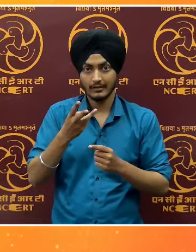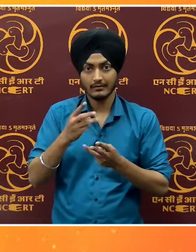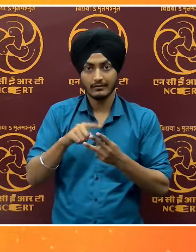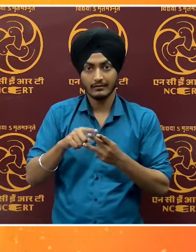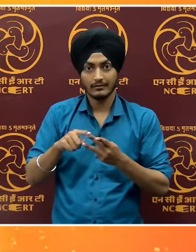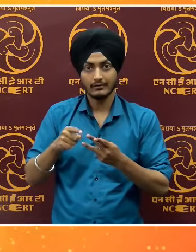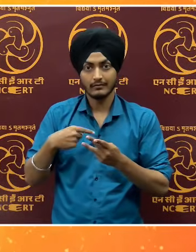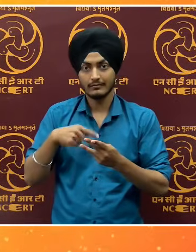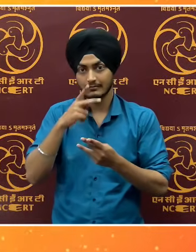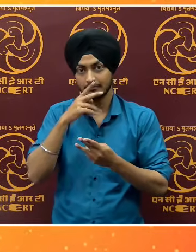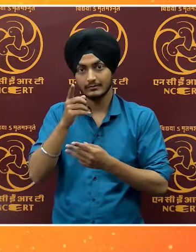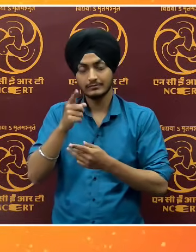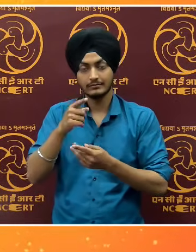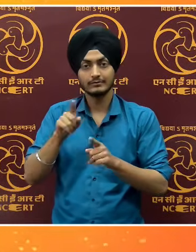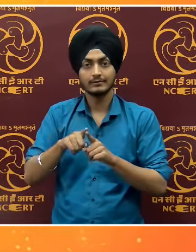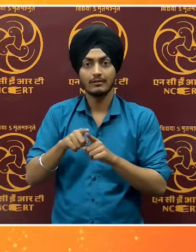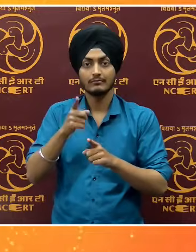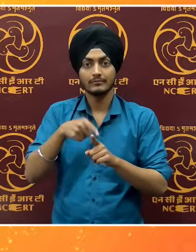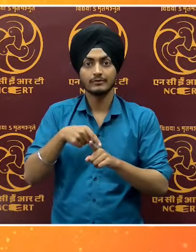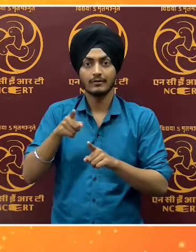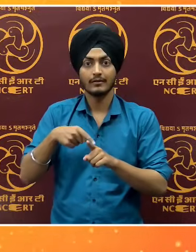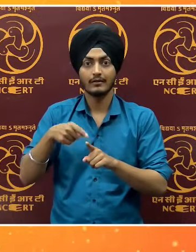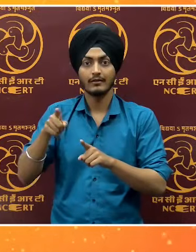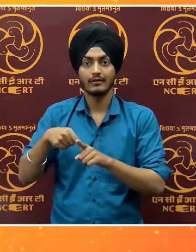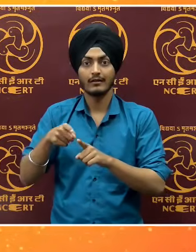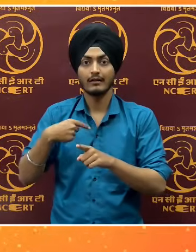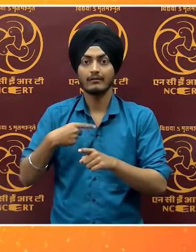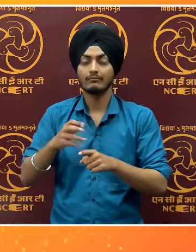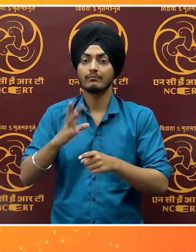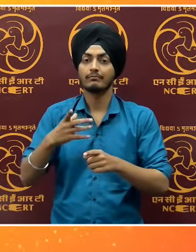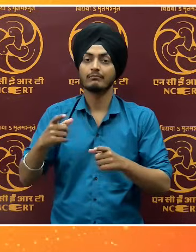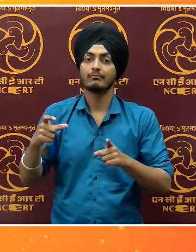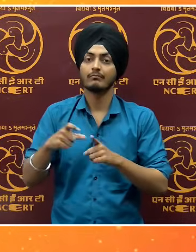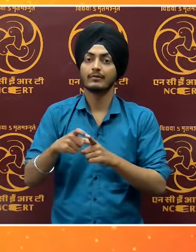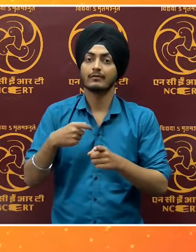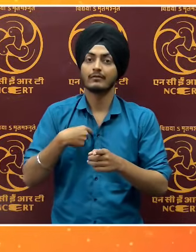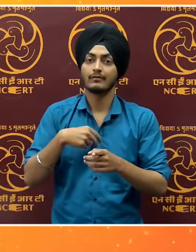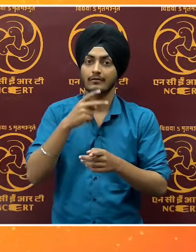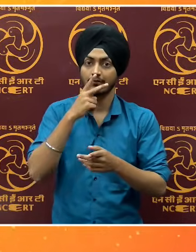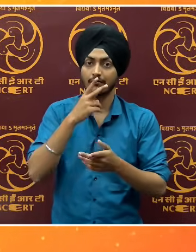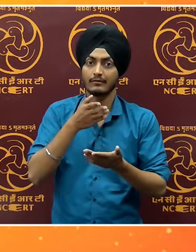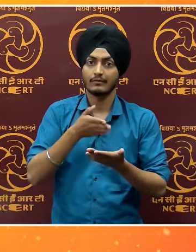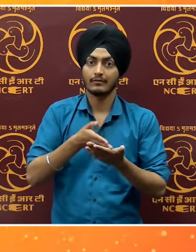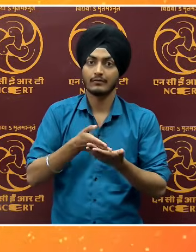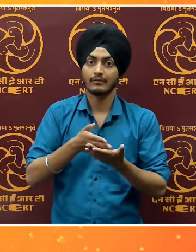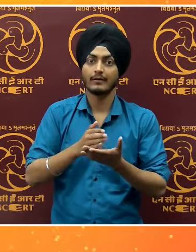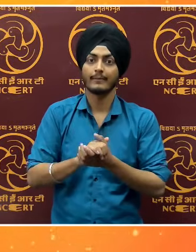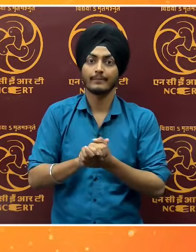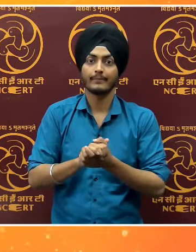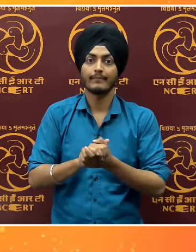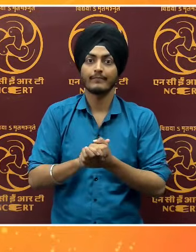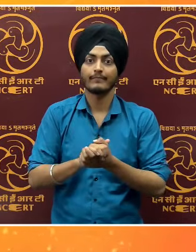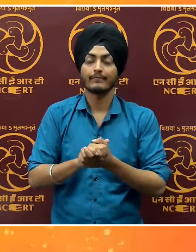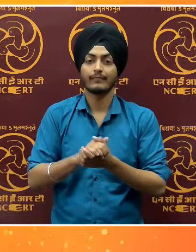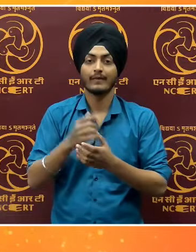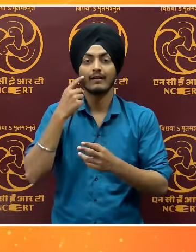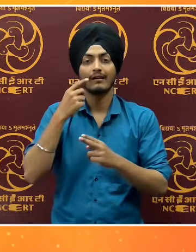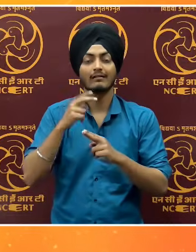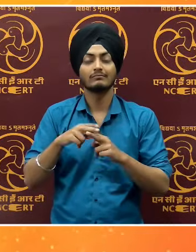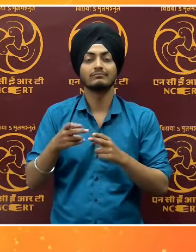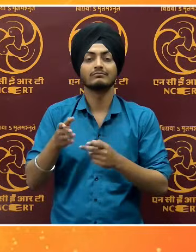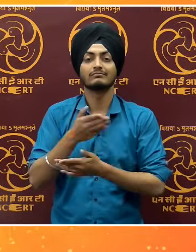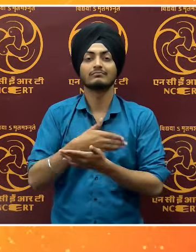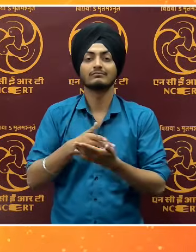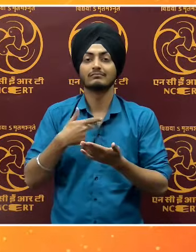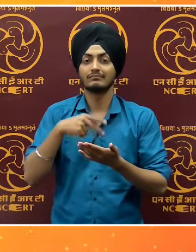in series and connected with battery. When the switch is on, the bulb will glow. But if any one of the